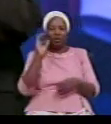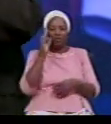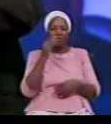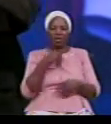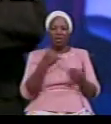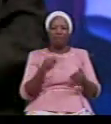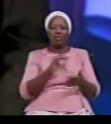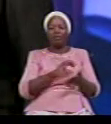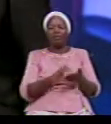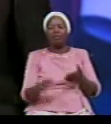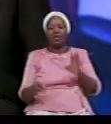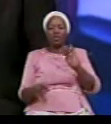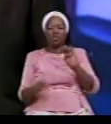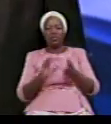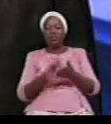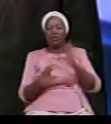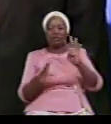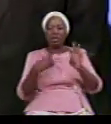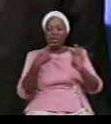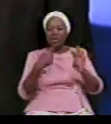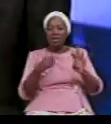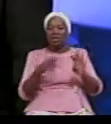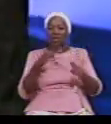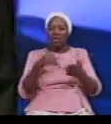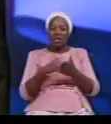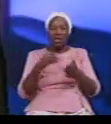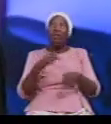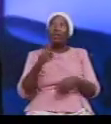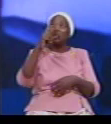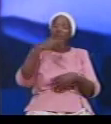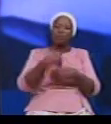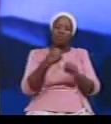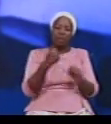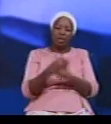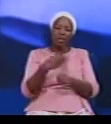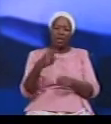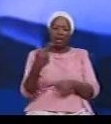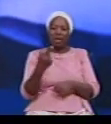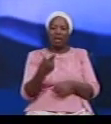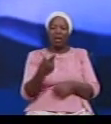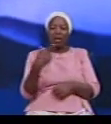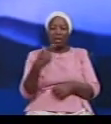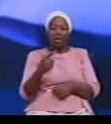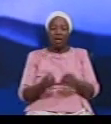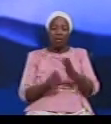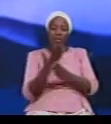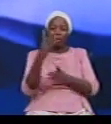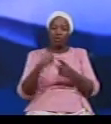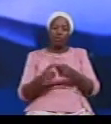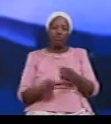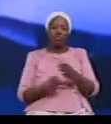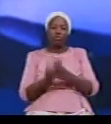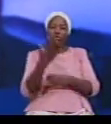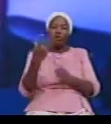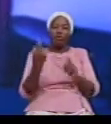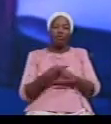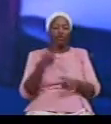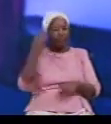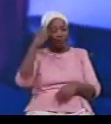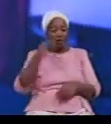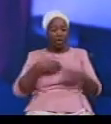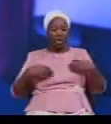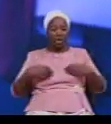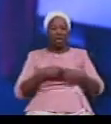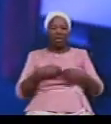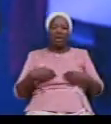verse 14 it says, he causes the grass to grow for the cattle, and the herb for